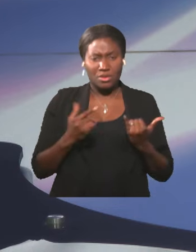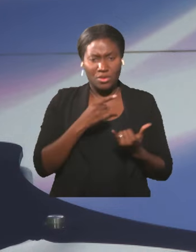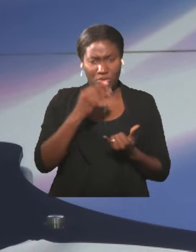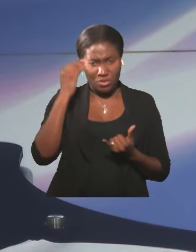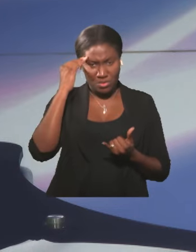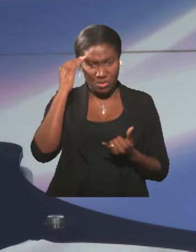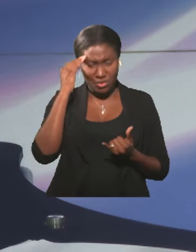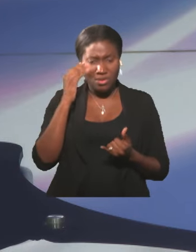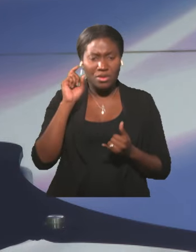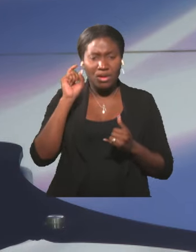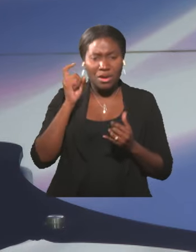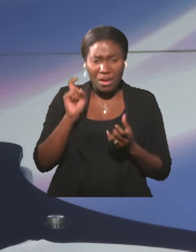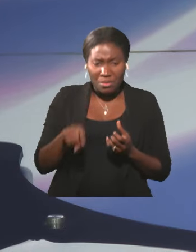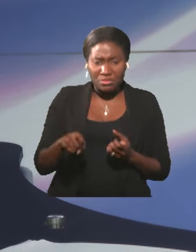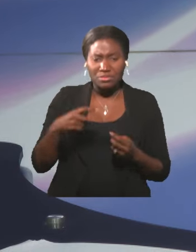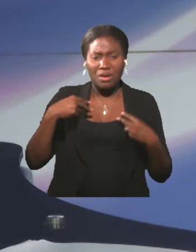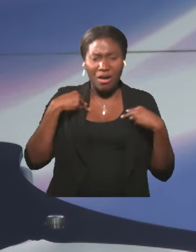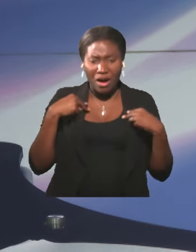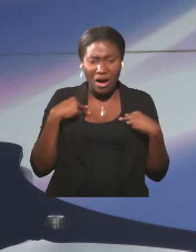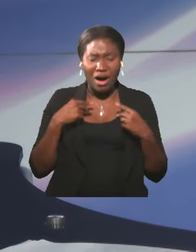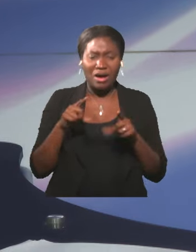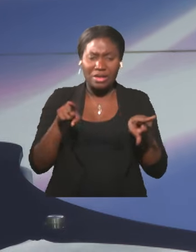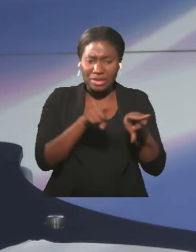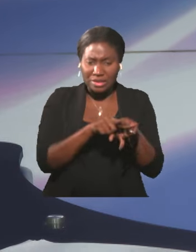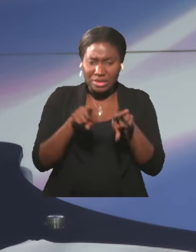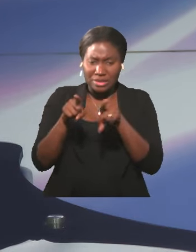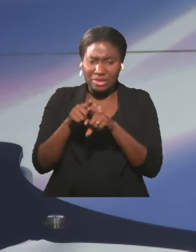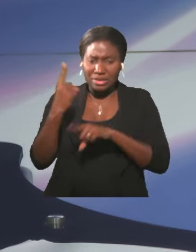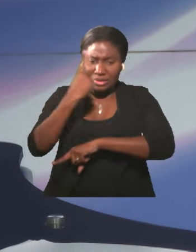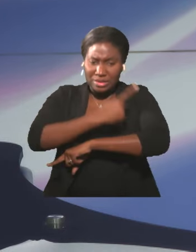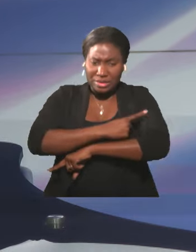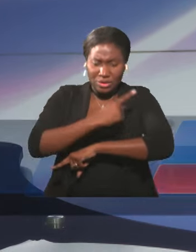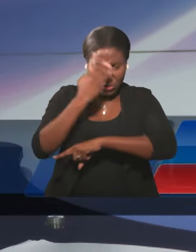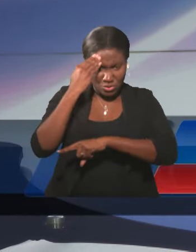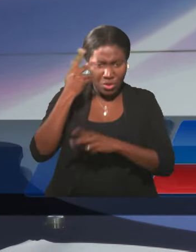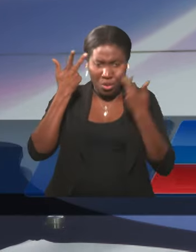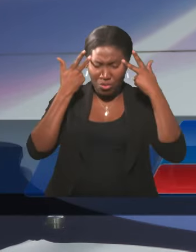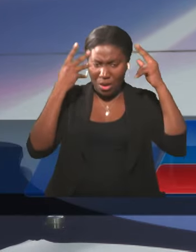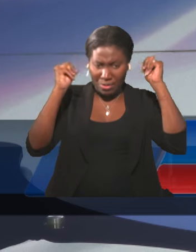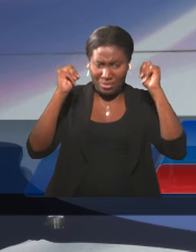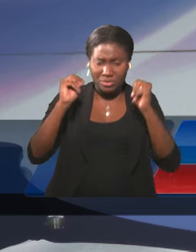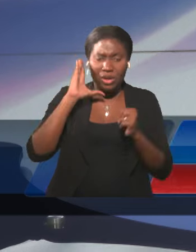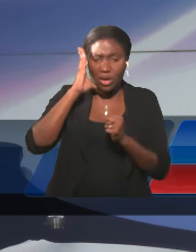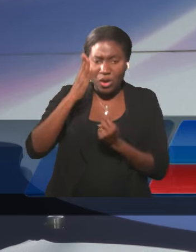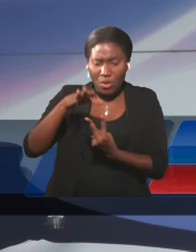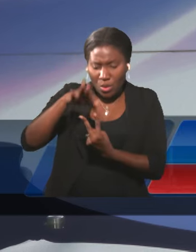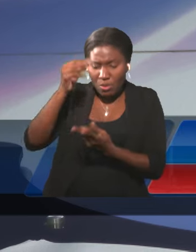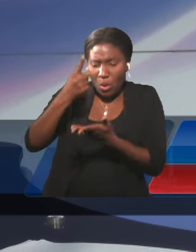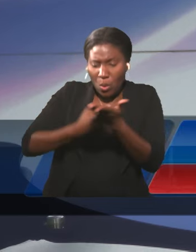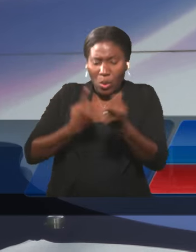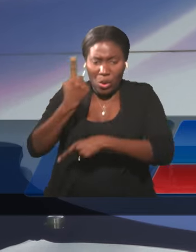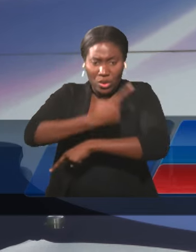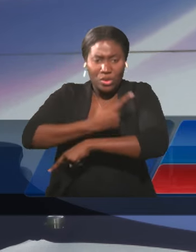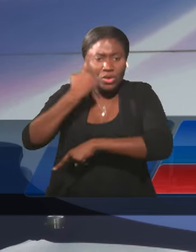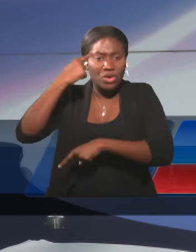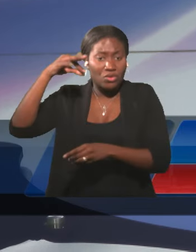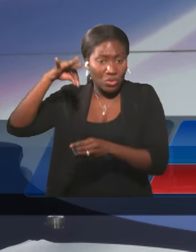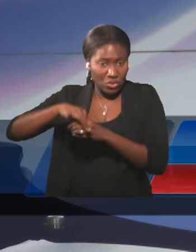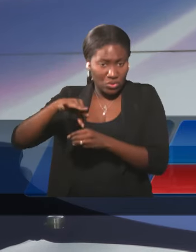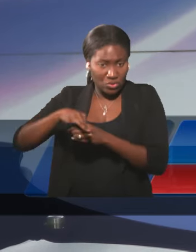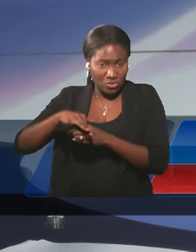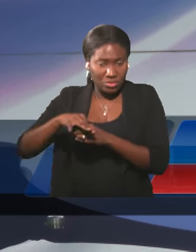practice of setting the election date should remain the discretion of the Prime Minister in office. This according to Chairman of the